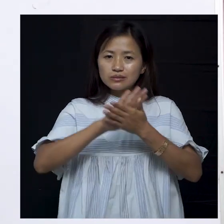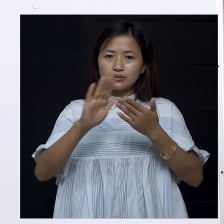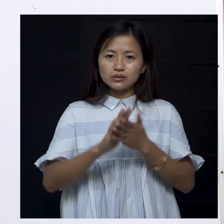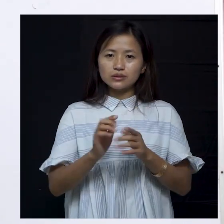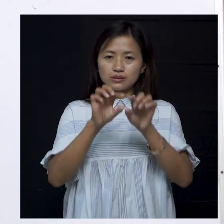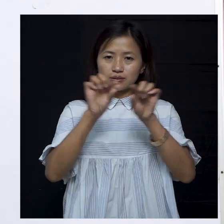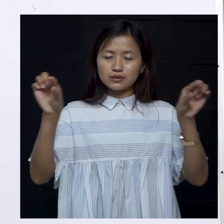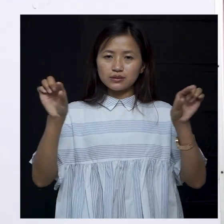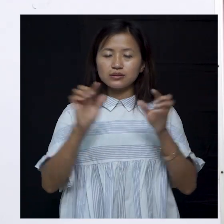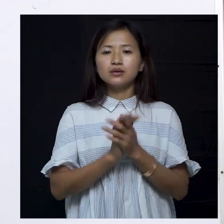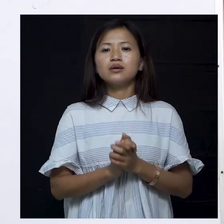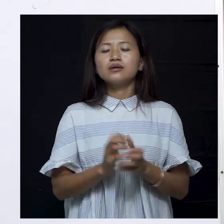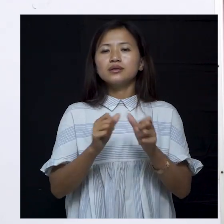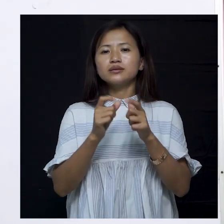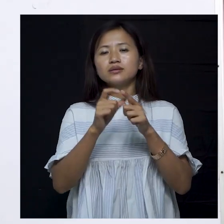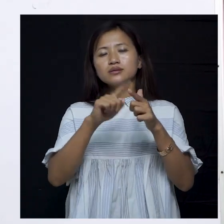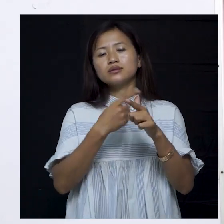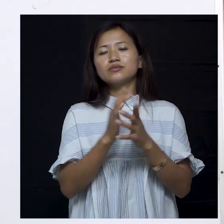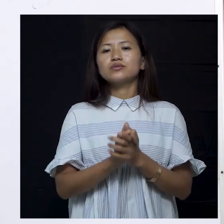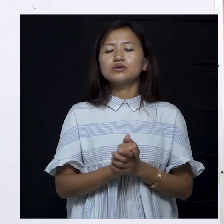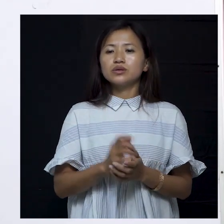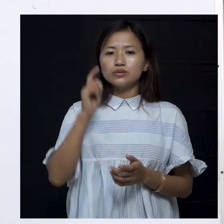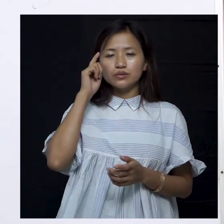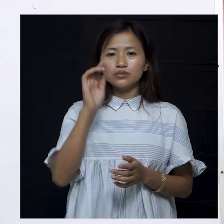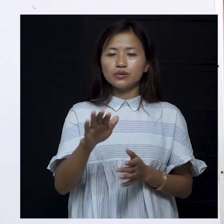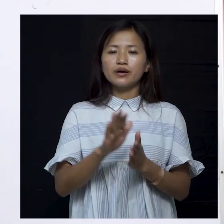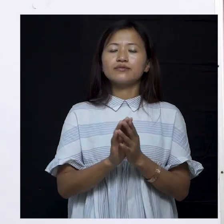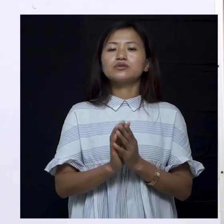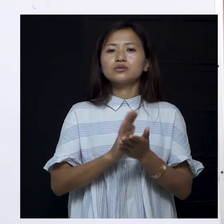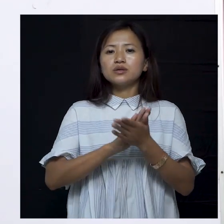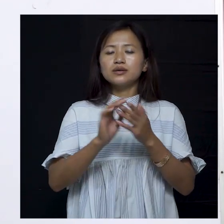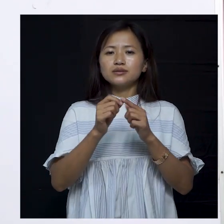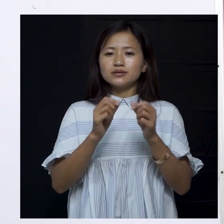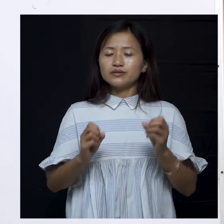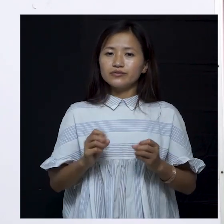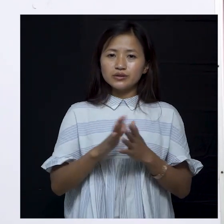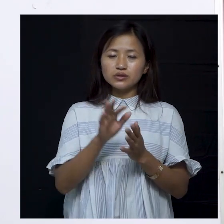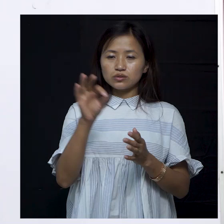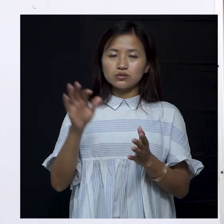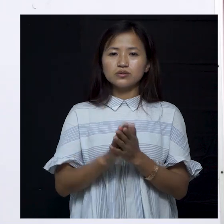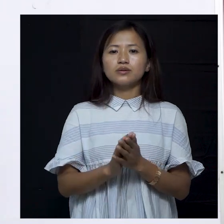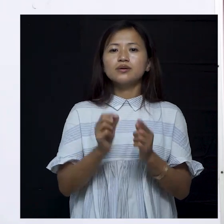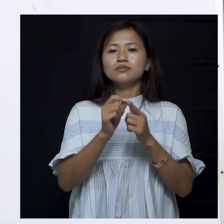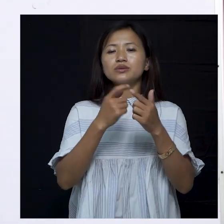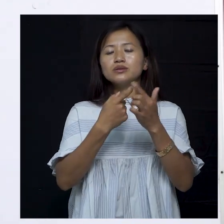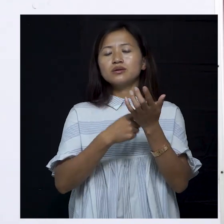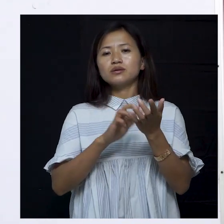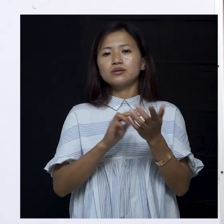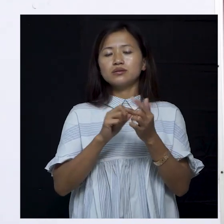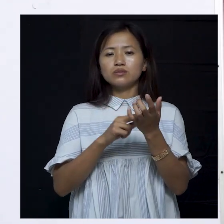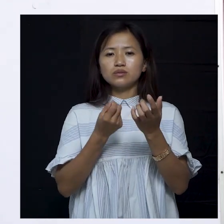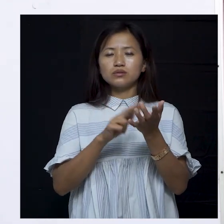sentence with adjective clauses, remember you have to define the noun or the pronoun, okay? You have to define the